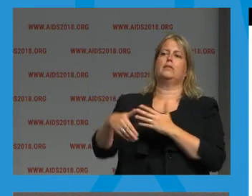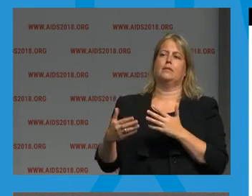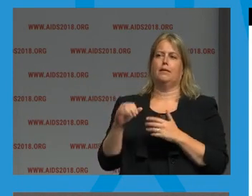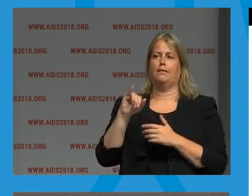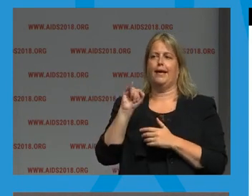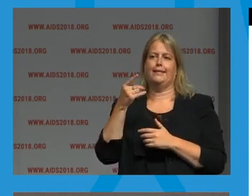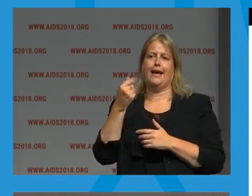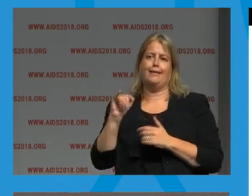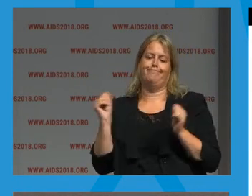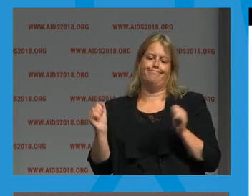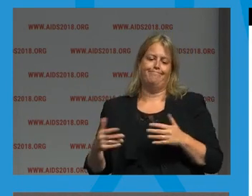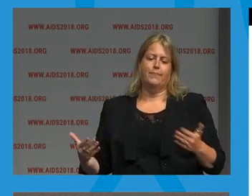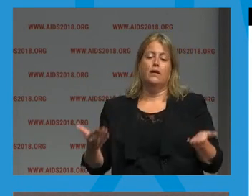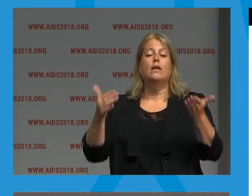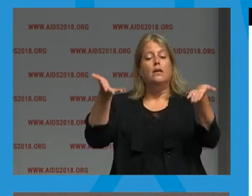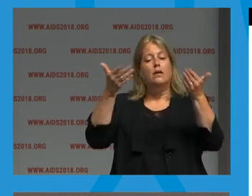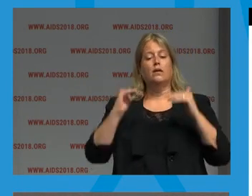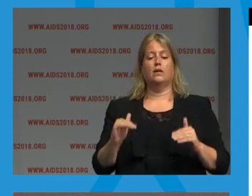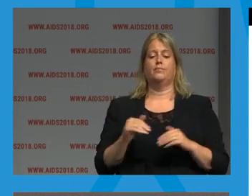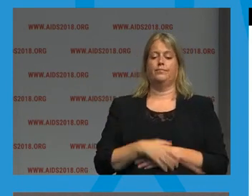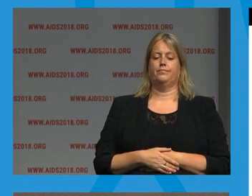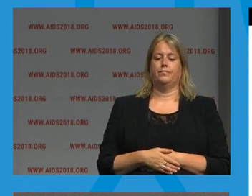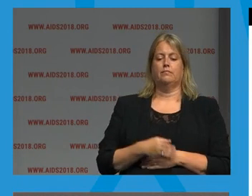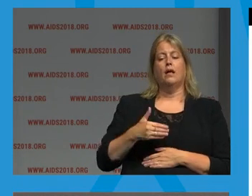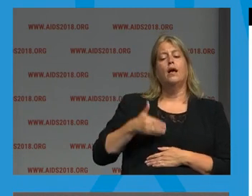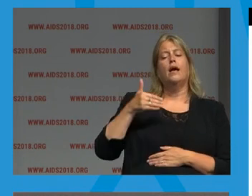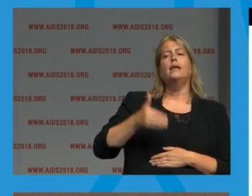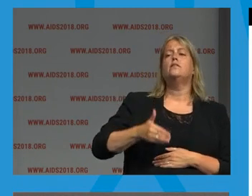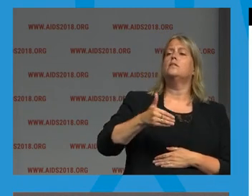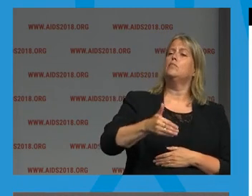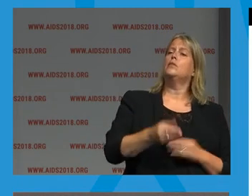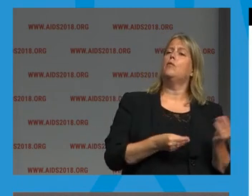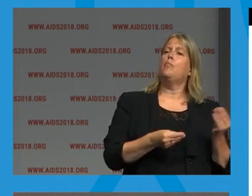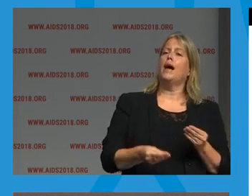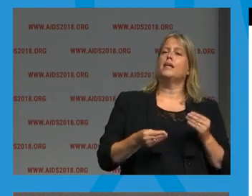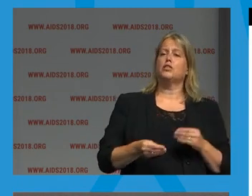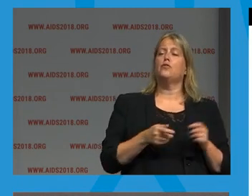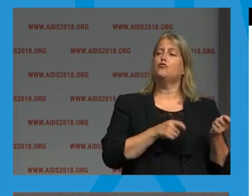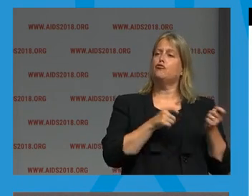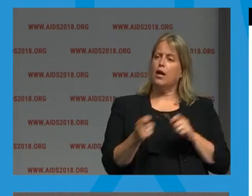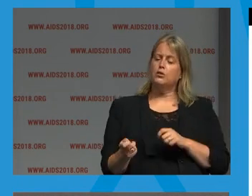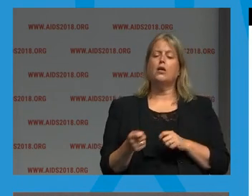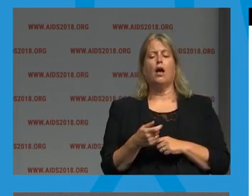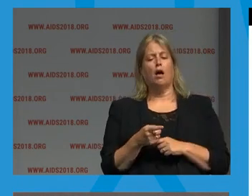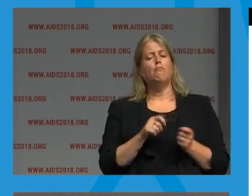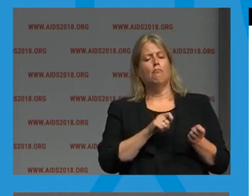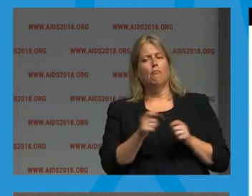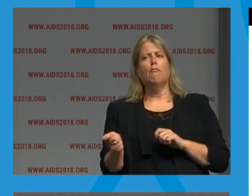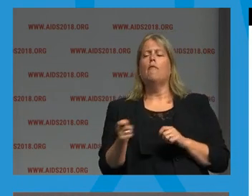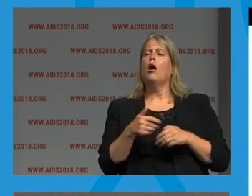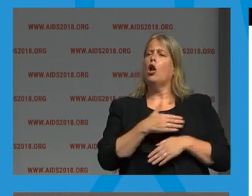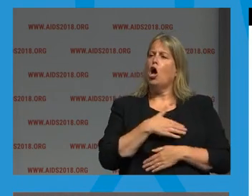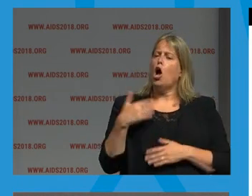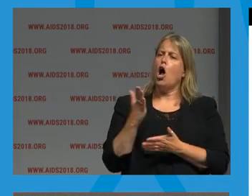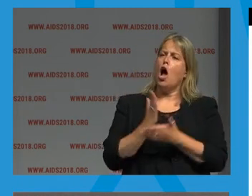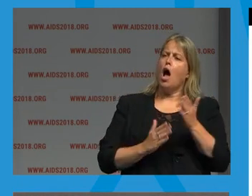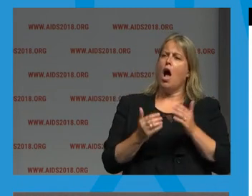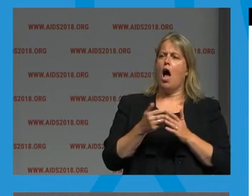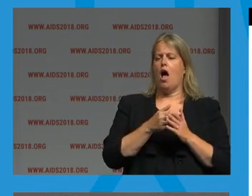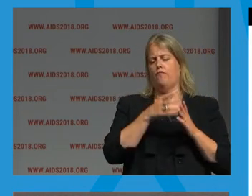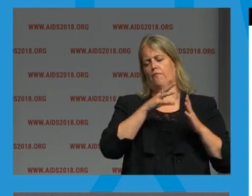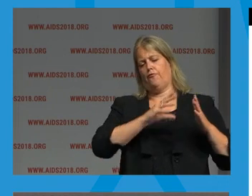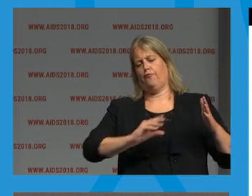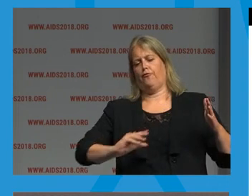ATI. Intermittent passive transfer of long half-life broadly neutralizing antibodies in combinations of 2 or